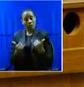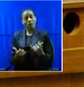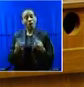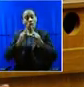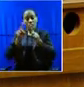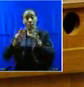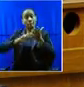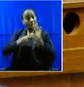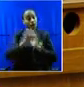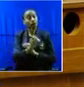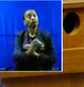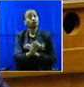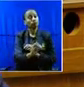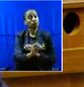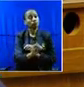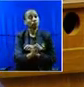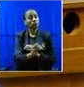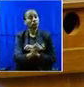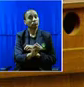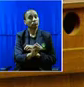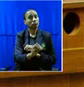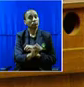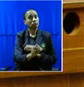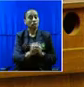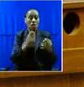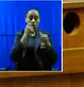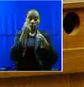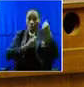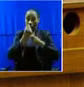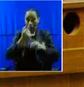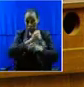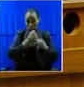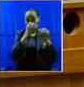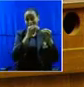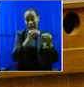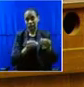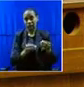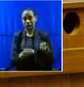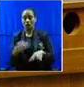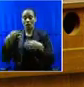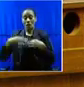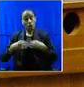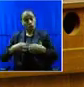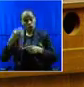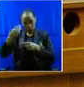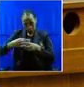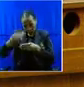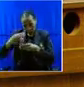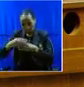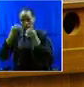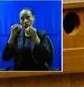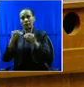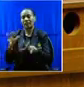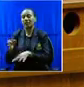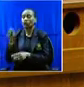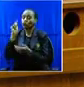plans that are in place in the automotive sector, in the clothing and textile sector, in